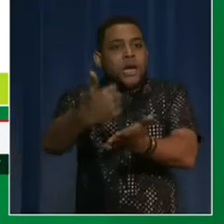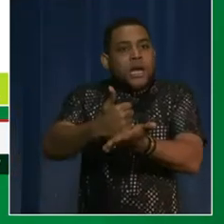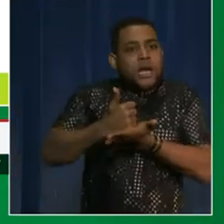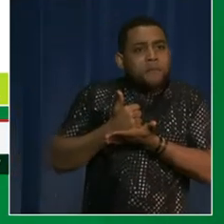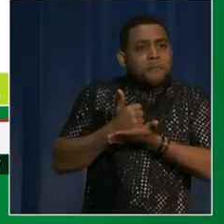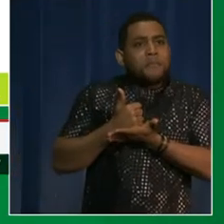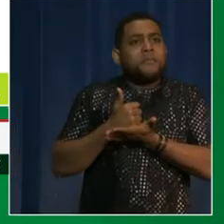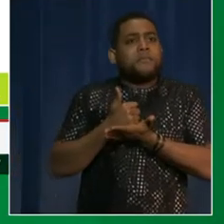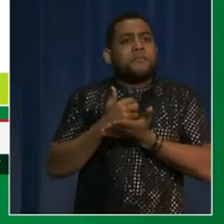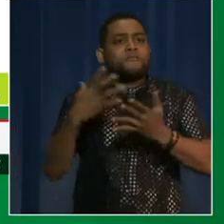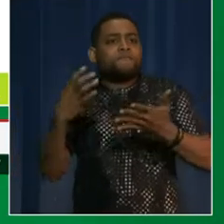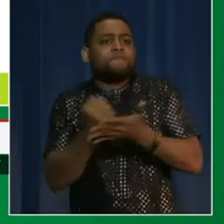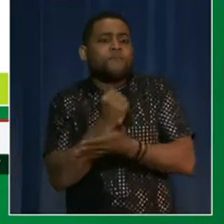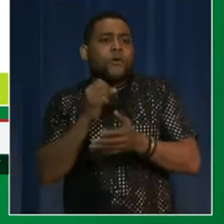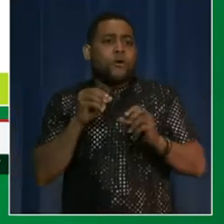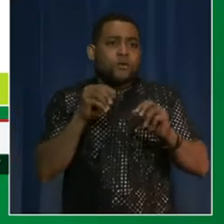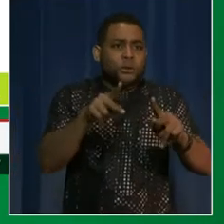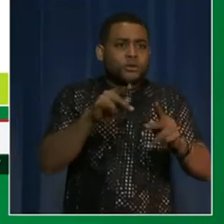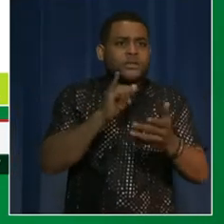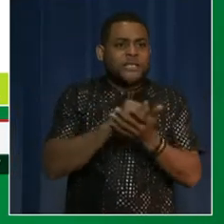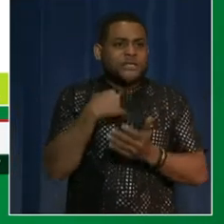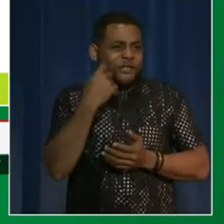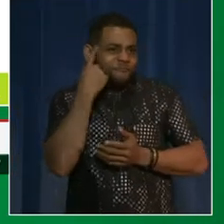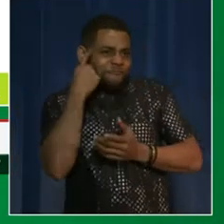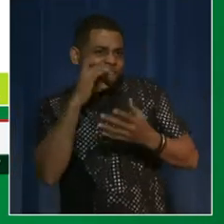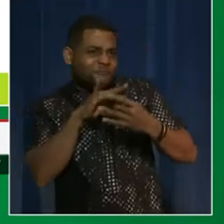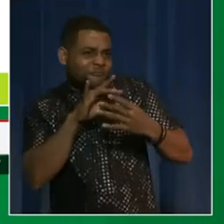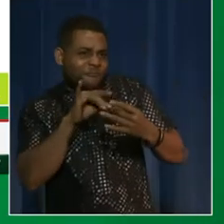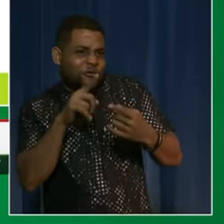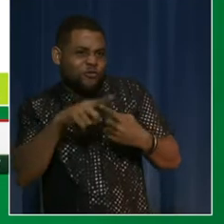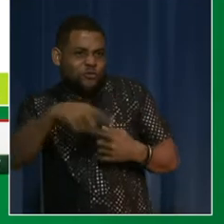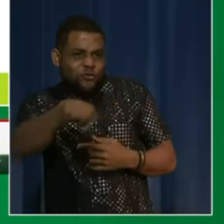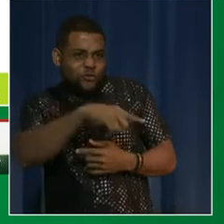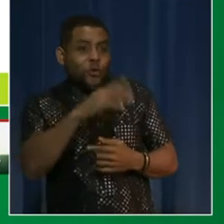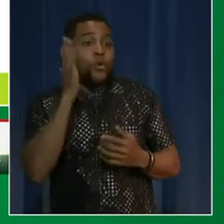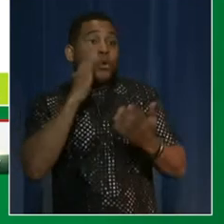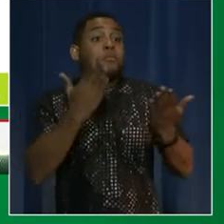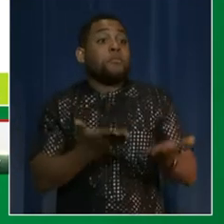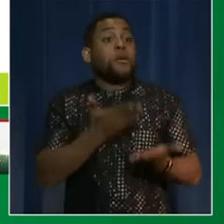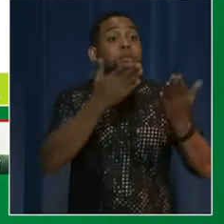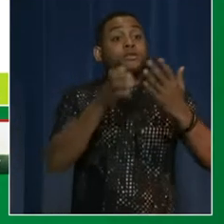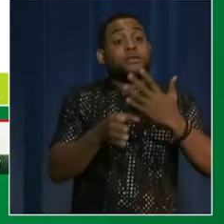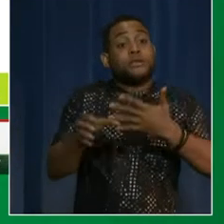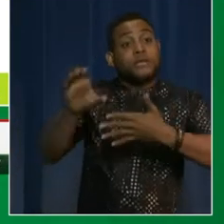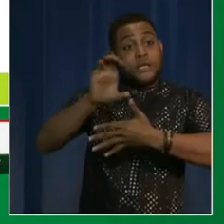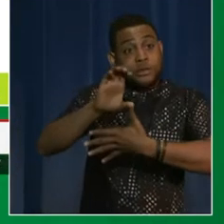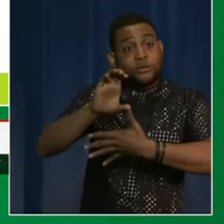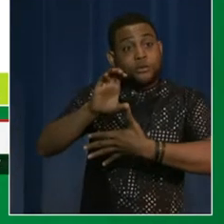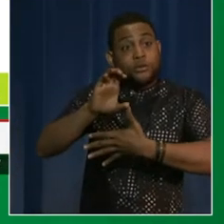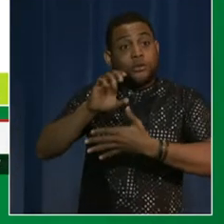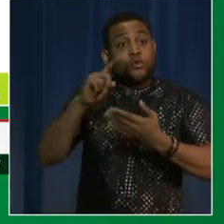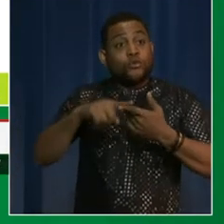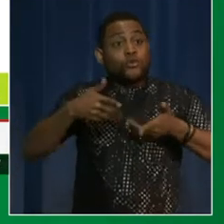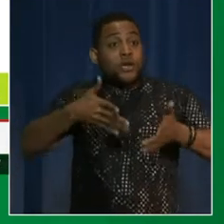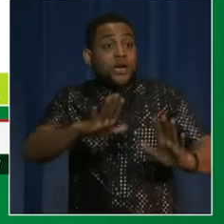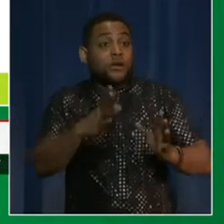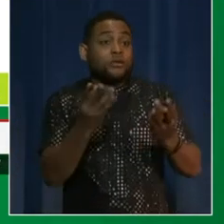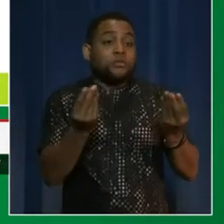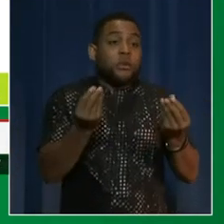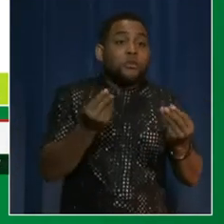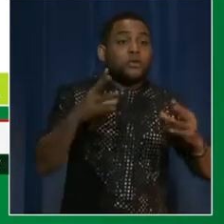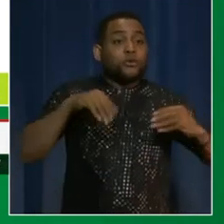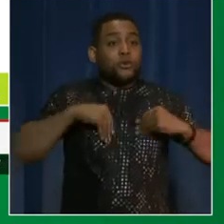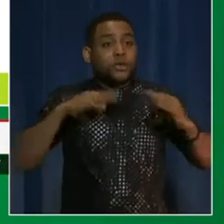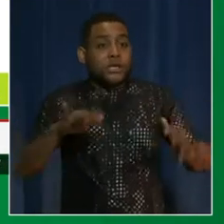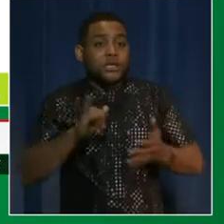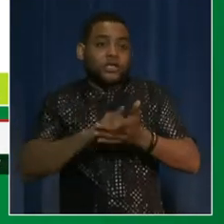talked about. We're going to be proposing criteria that are going to allow property owners to develop small apartment buildings